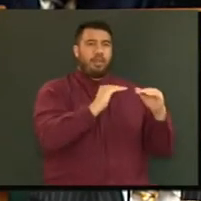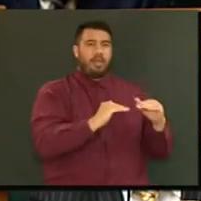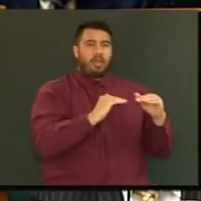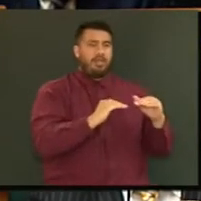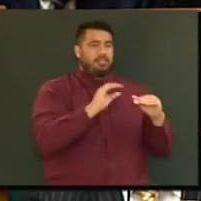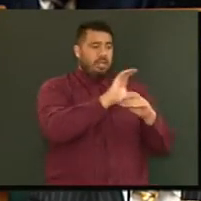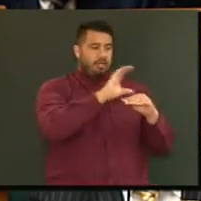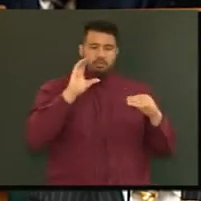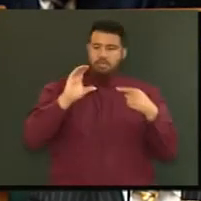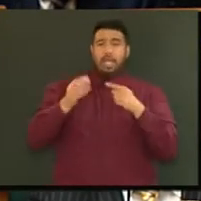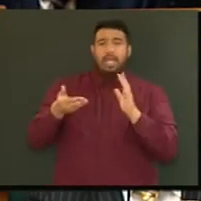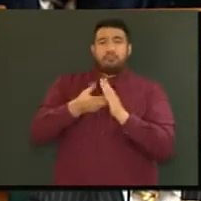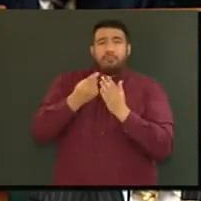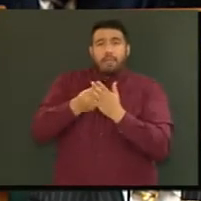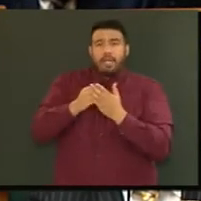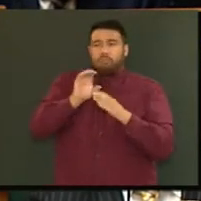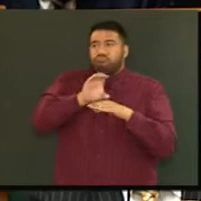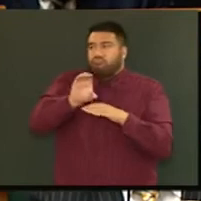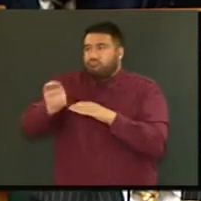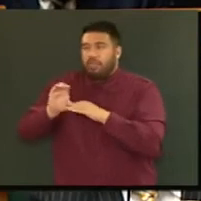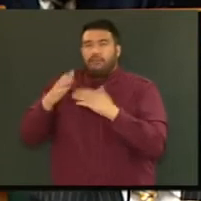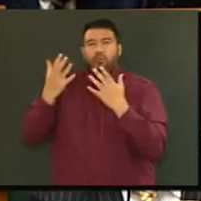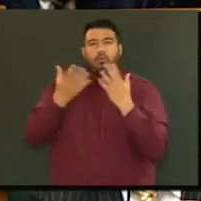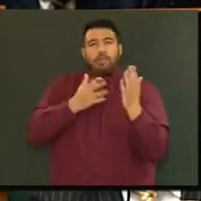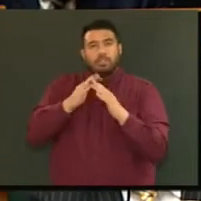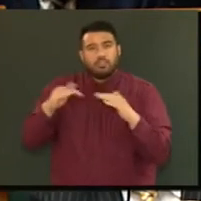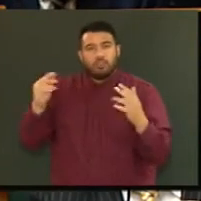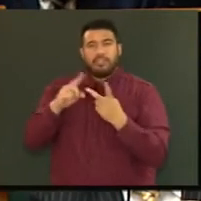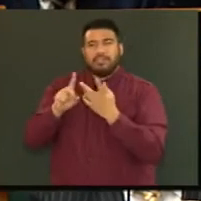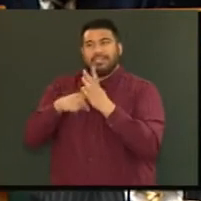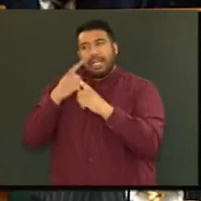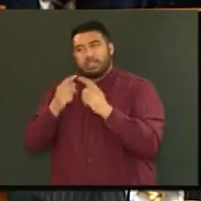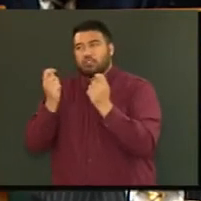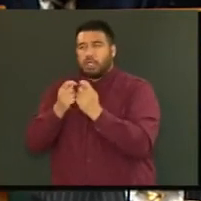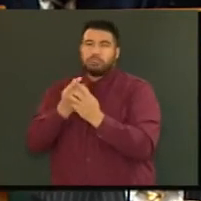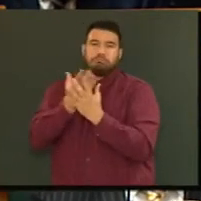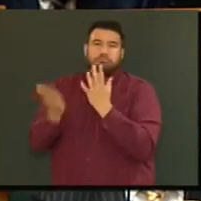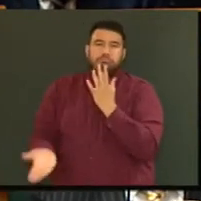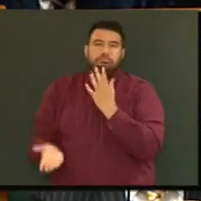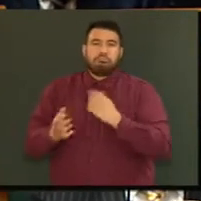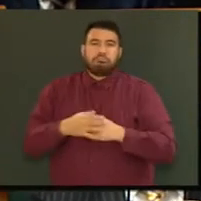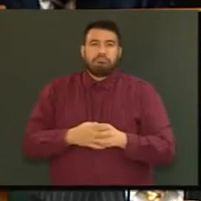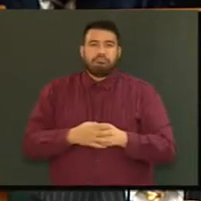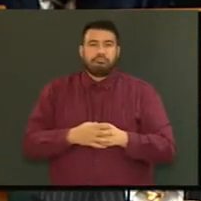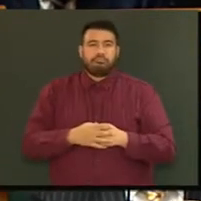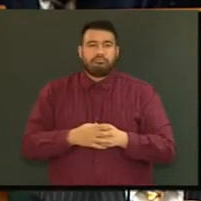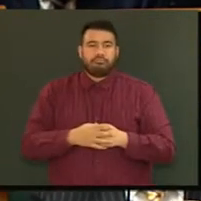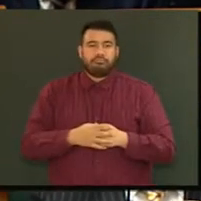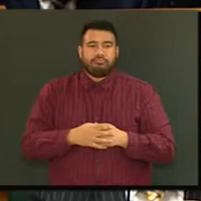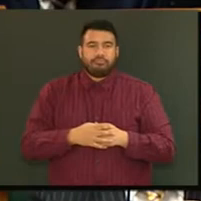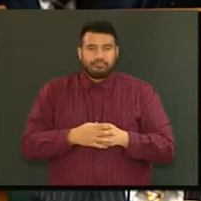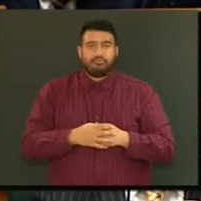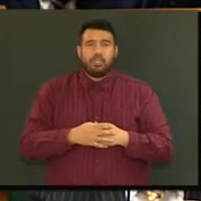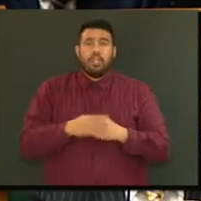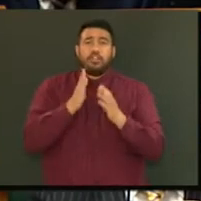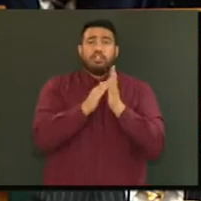fiscal room for further investment in public services and infrastructure or further tax changes. Another important part of the New Zealand